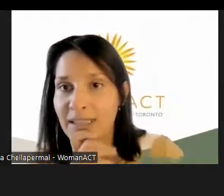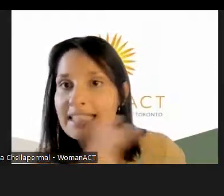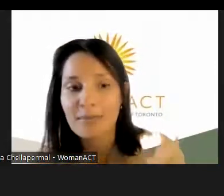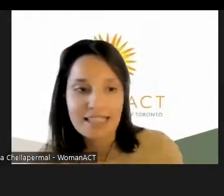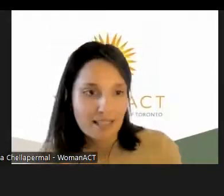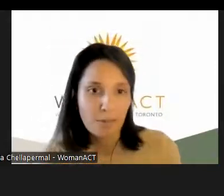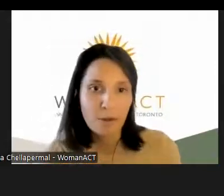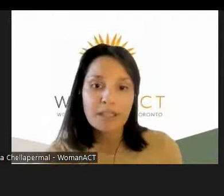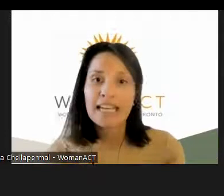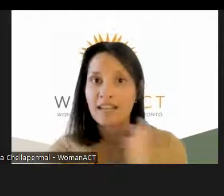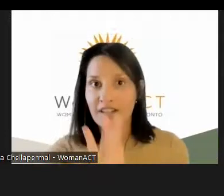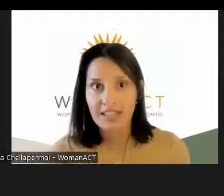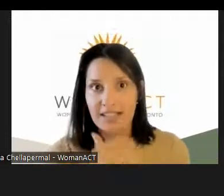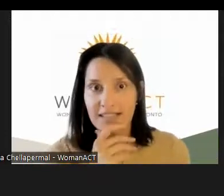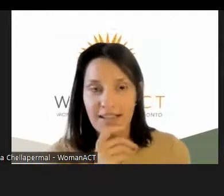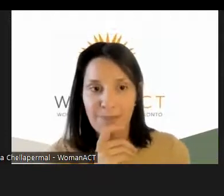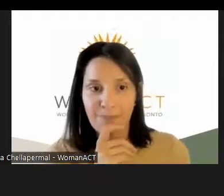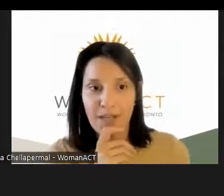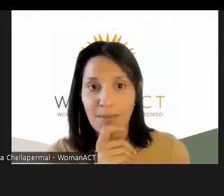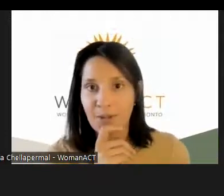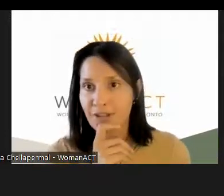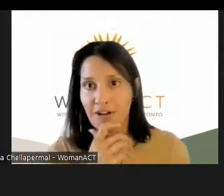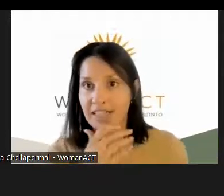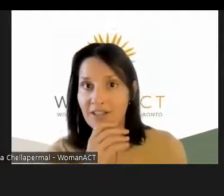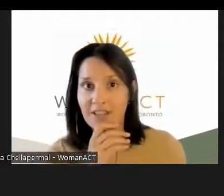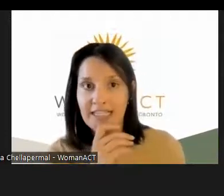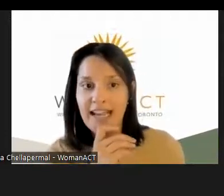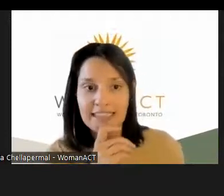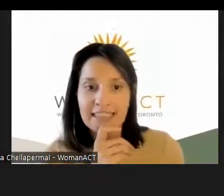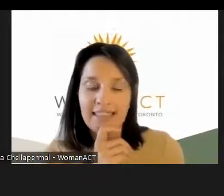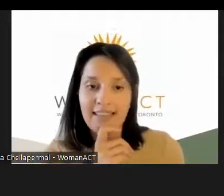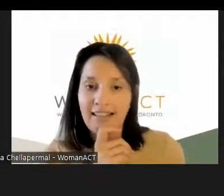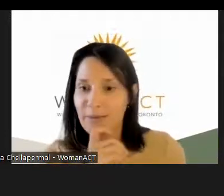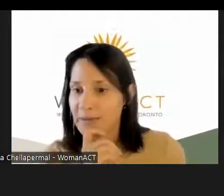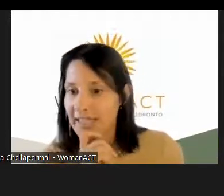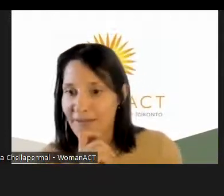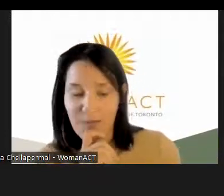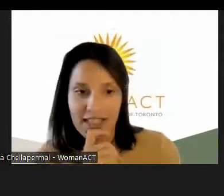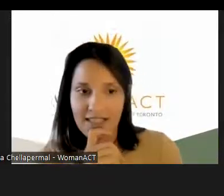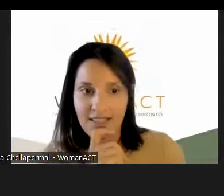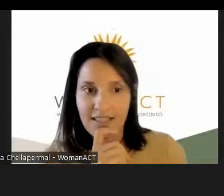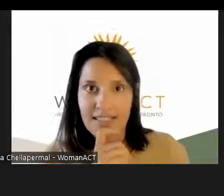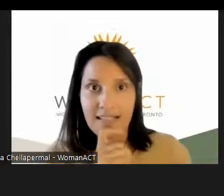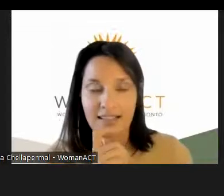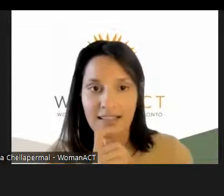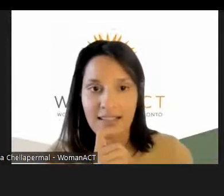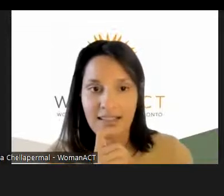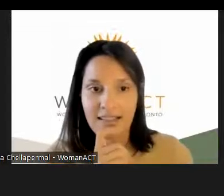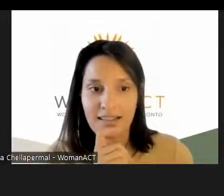seek help? And this time, this is not a poll. You can just put your answers to the chat. We'll take a few minutes just to